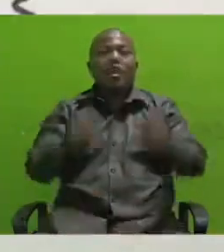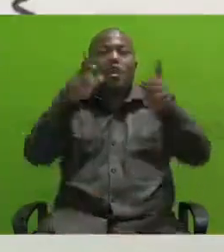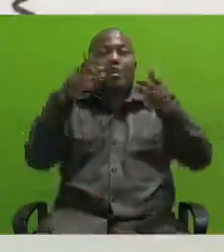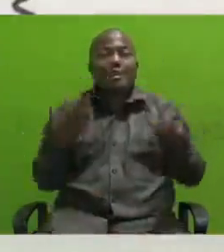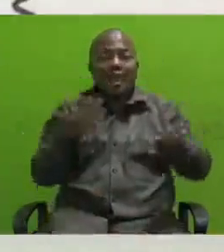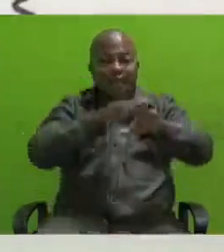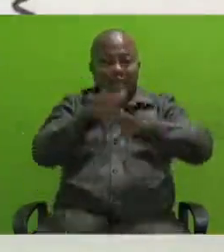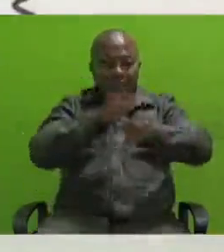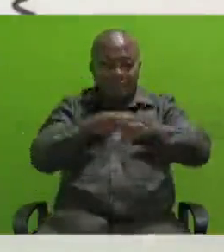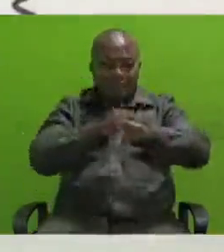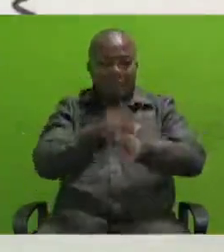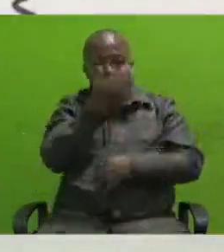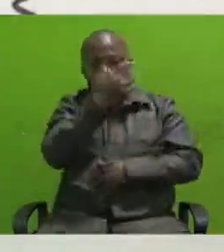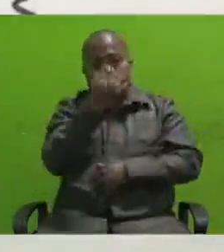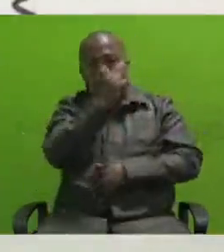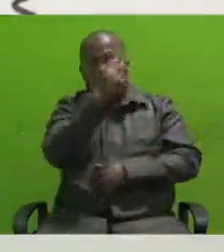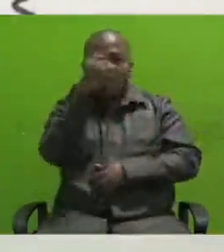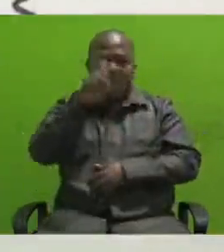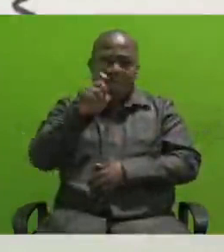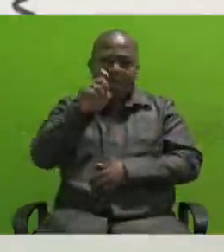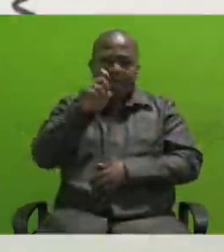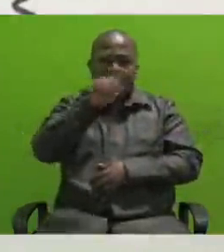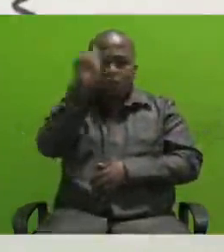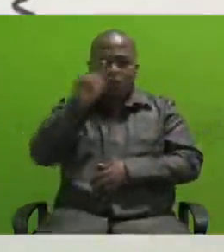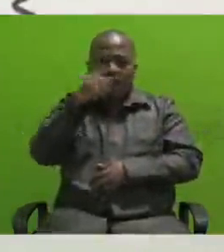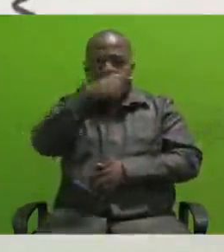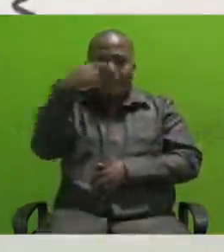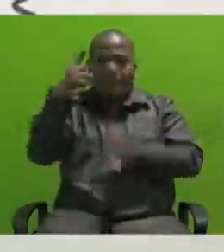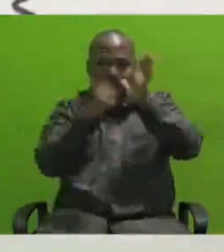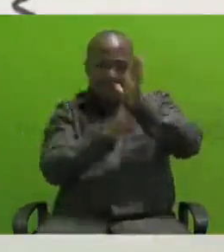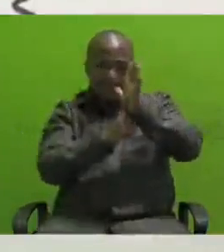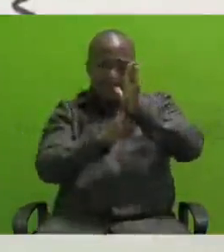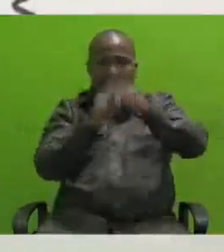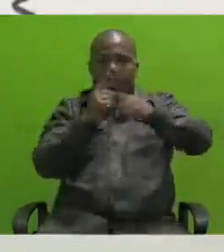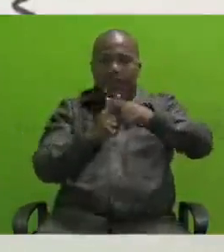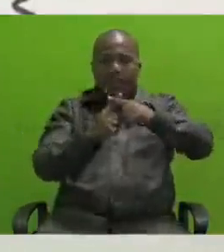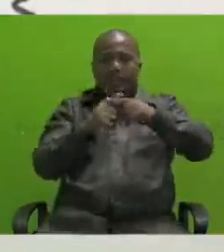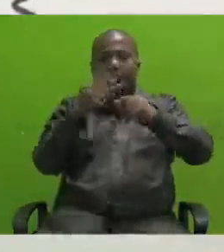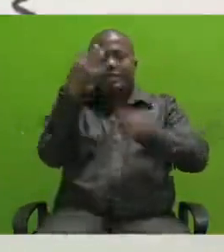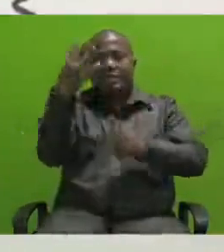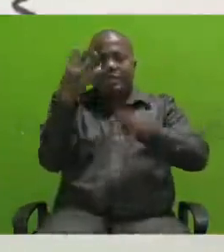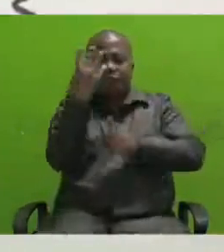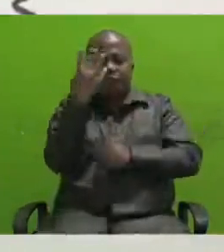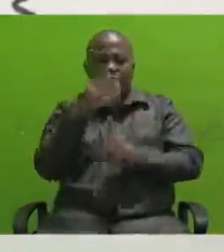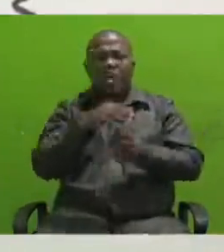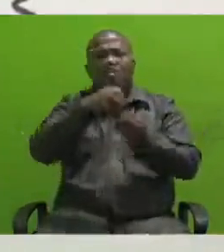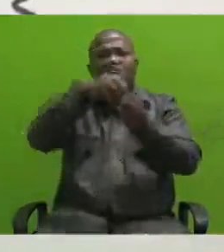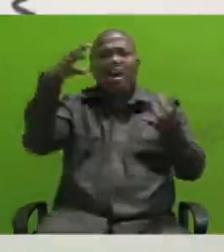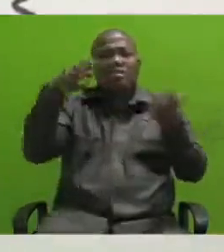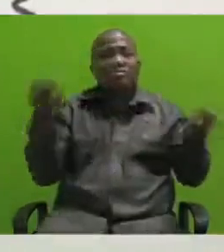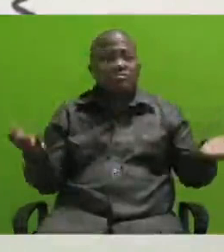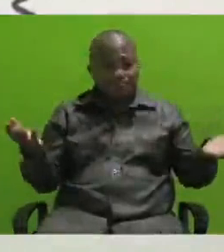Now let's come to expression number 2, which is x squared minus 16x plus 64. What's the value of a here?